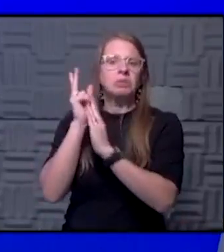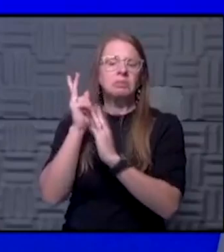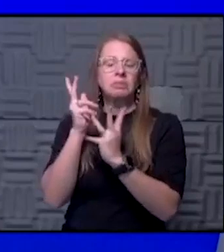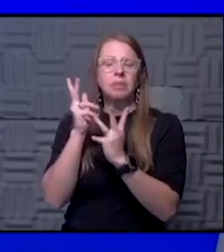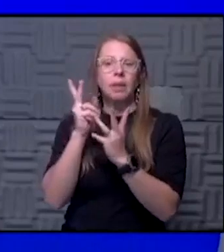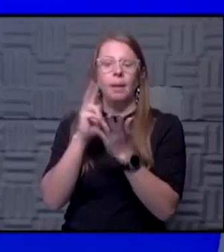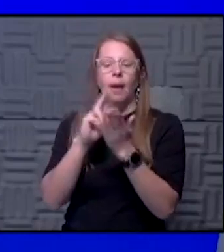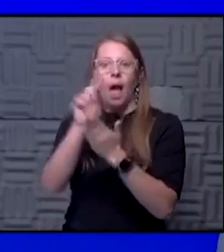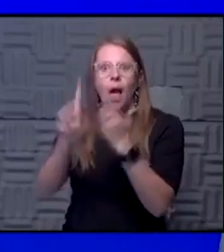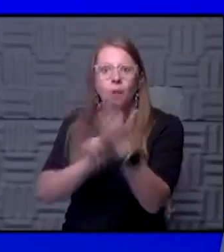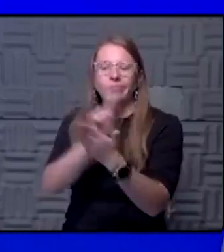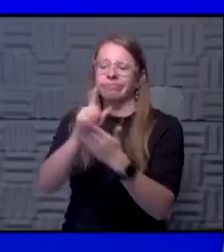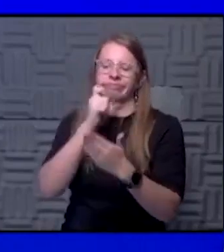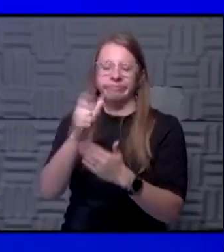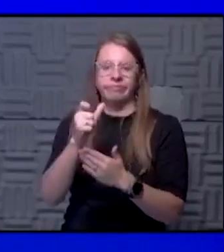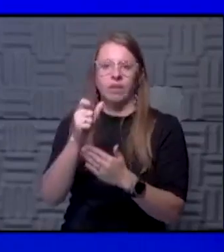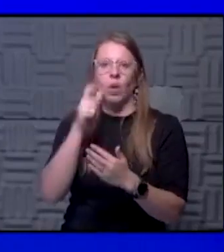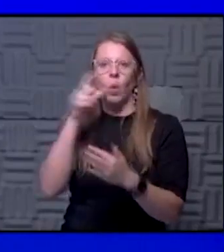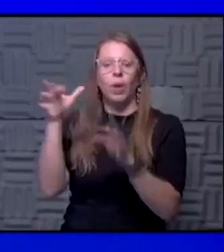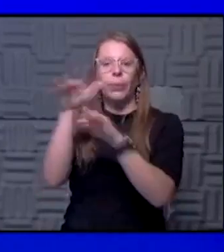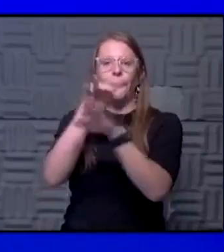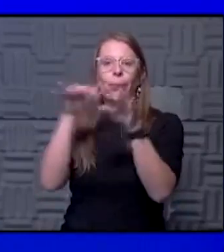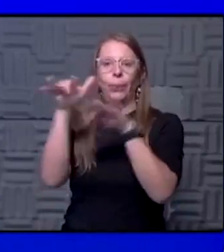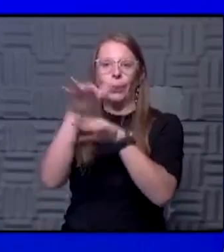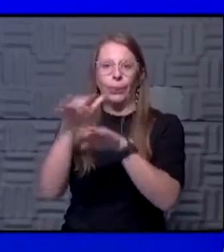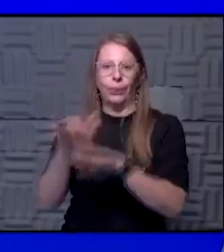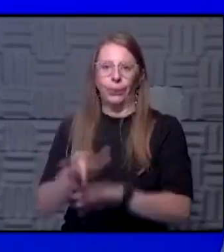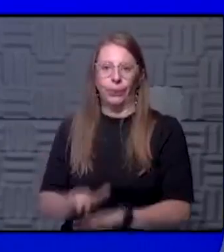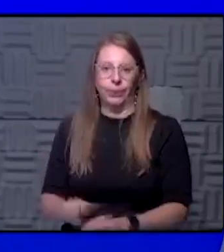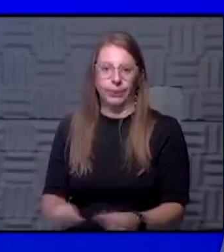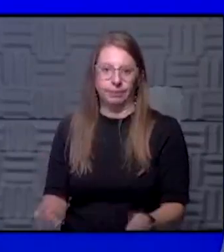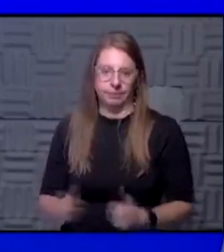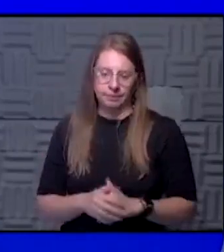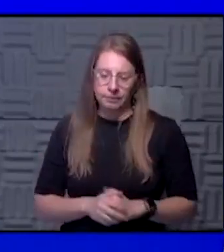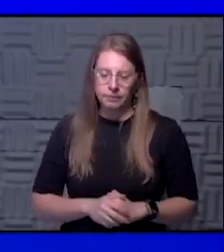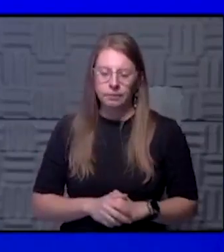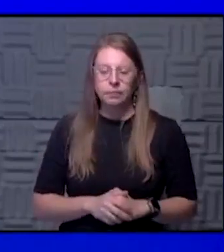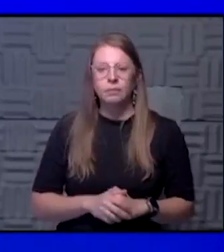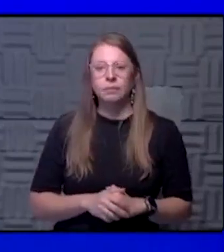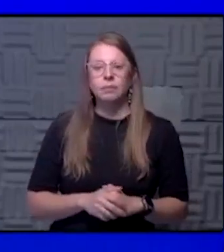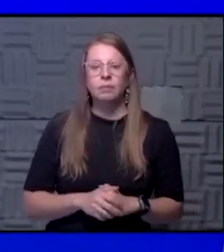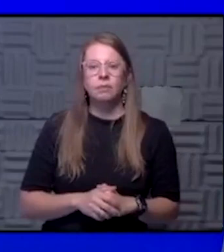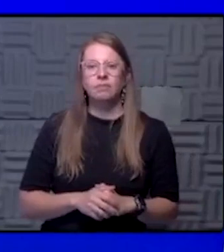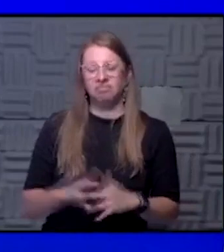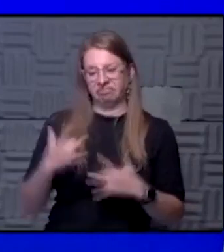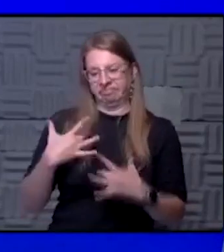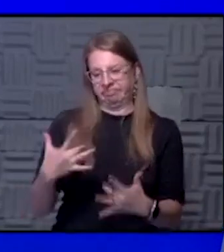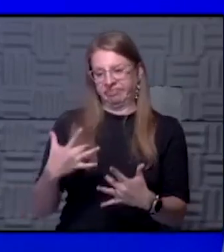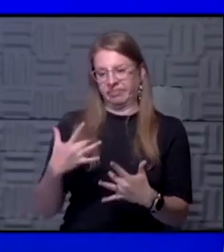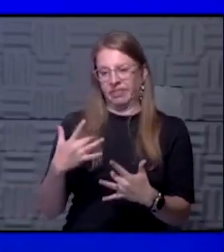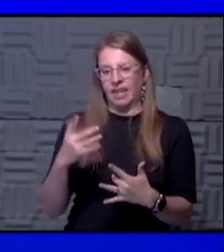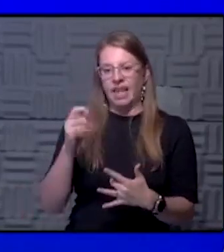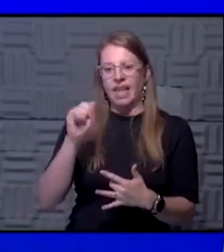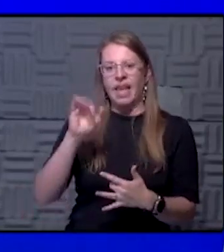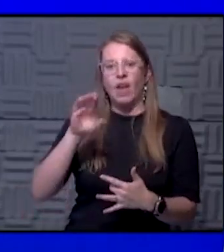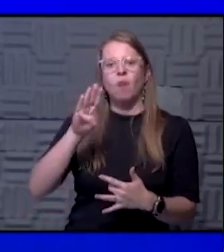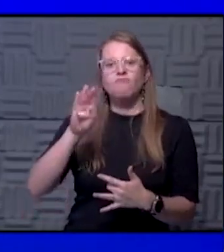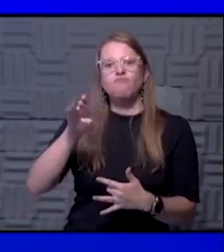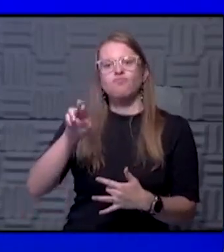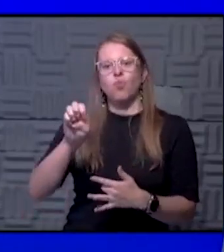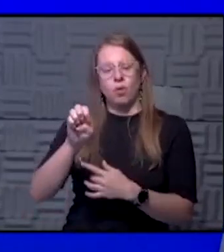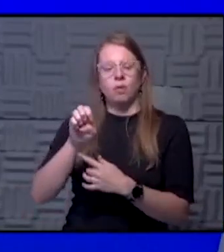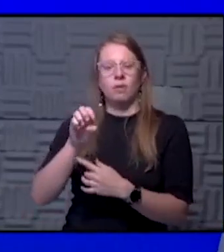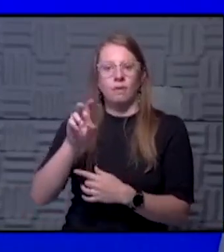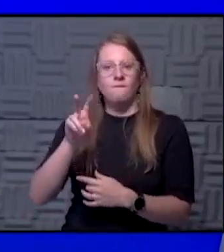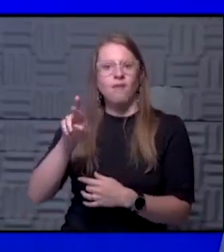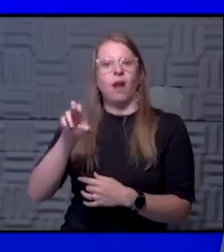certainly not going to be hours, and they will eventually drop down to the ground. So again, the prototypical airborne virus is something like measles. This is